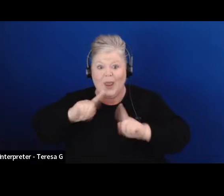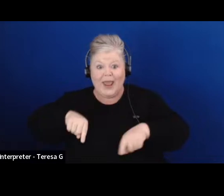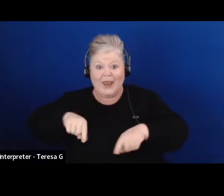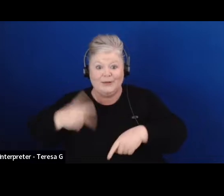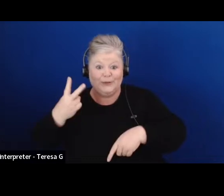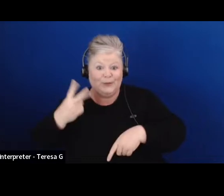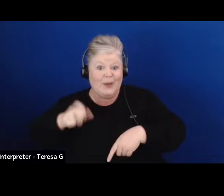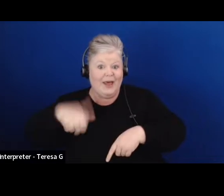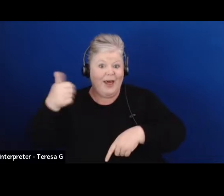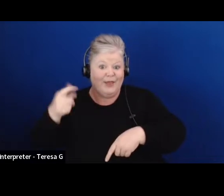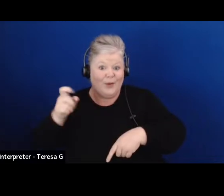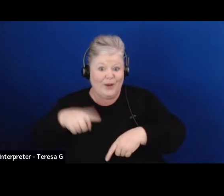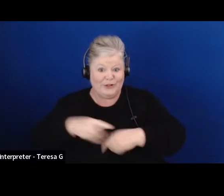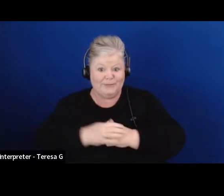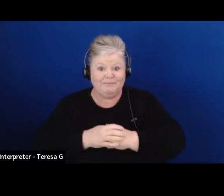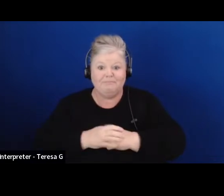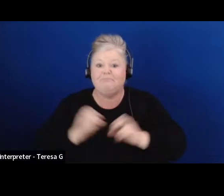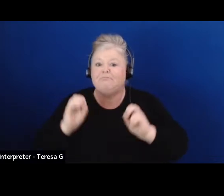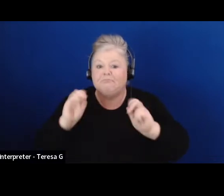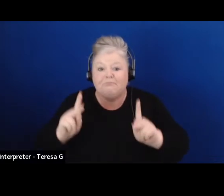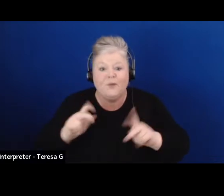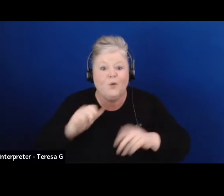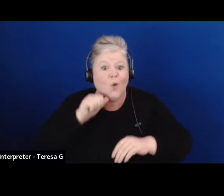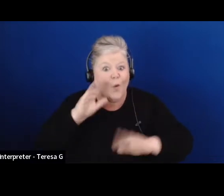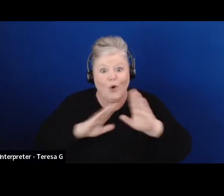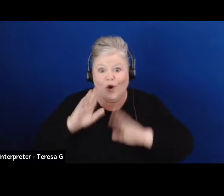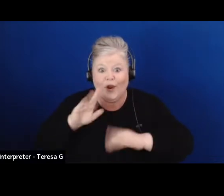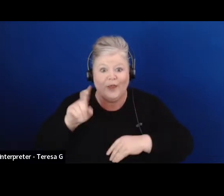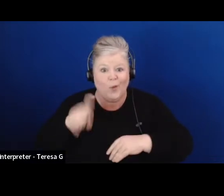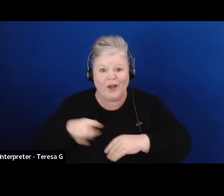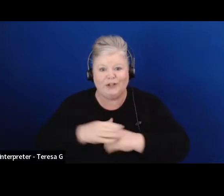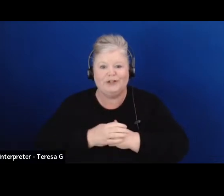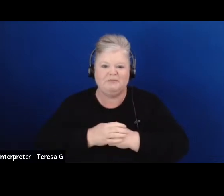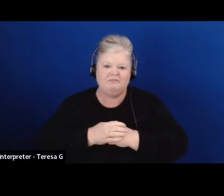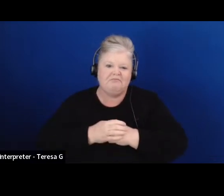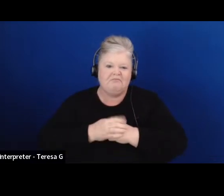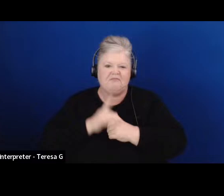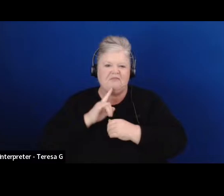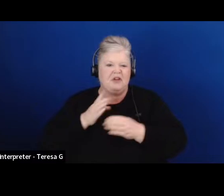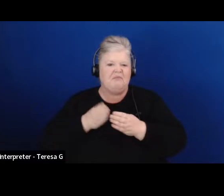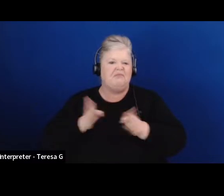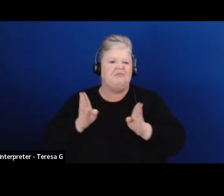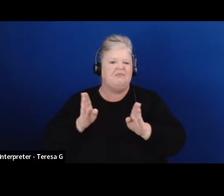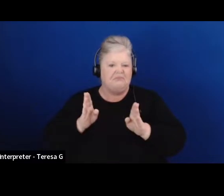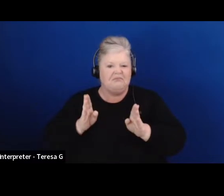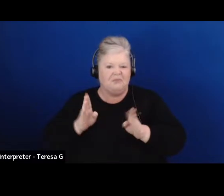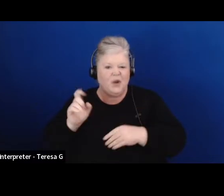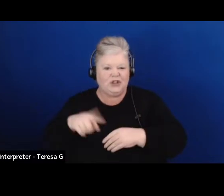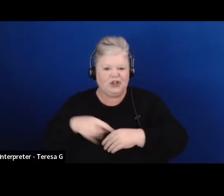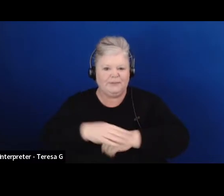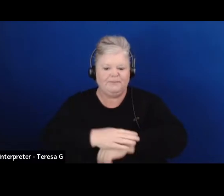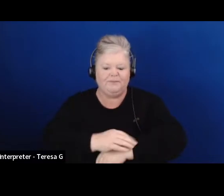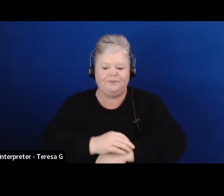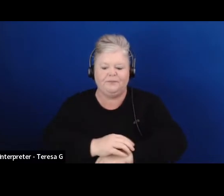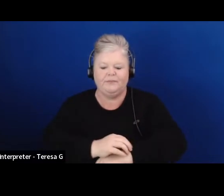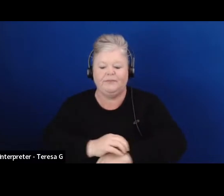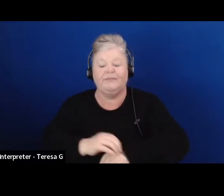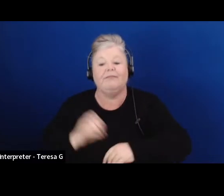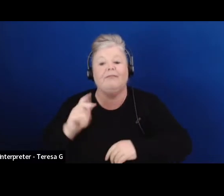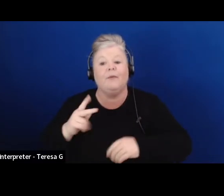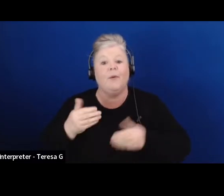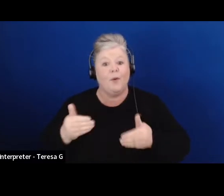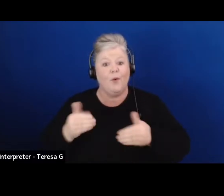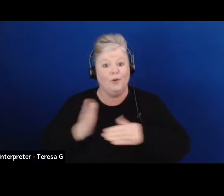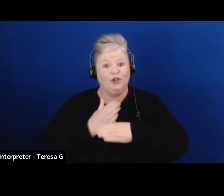questions. No need to worry about the questions. They're pretty open-ended. So Let me see if I can share my screen,